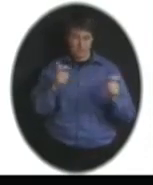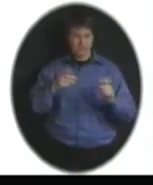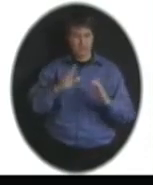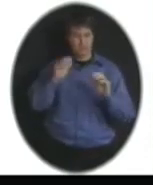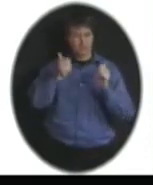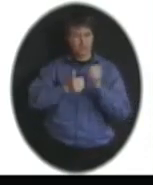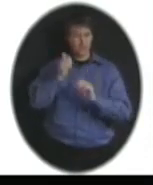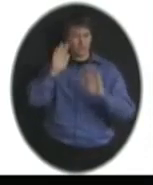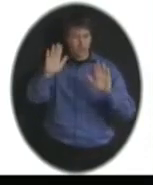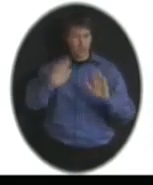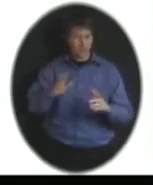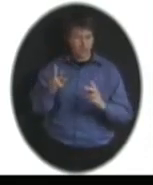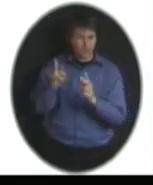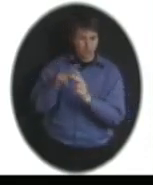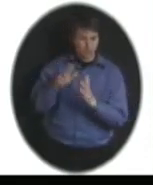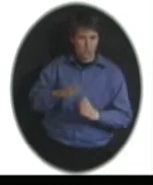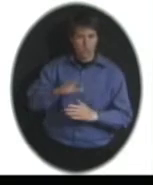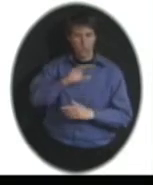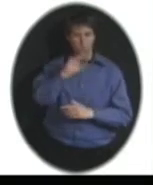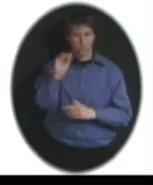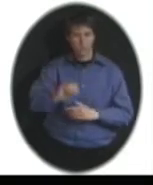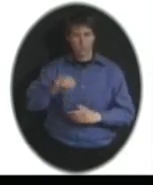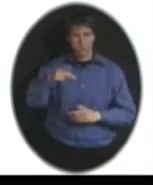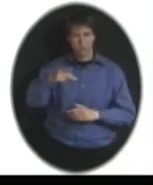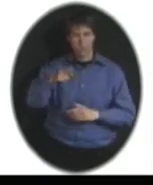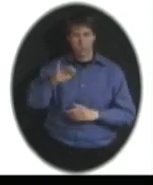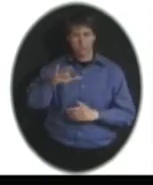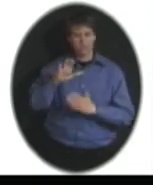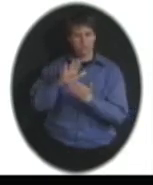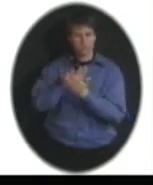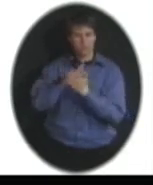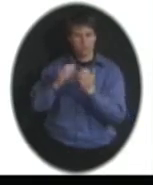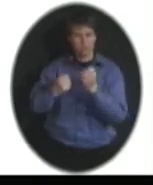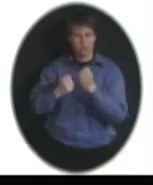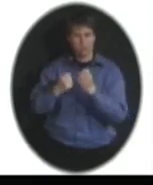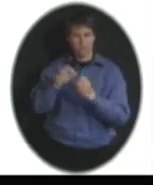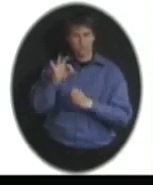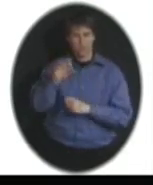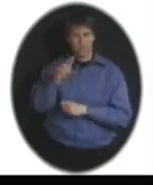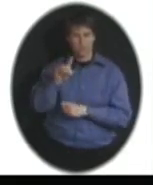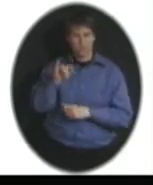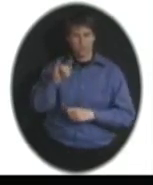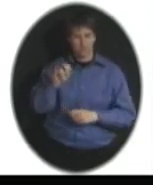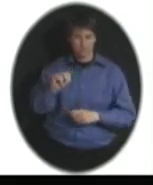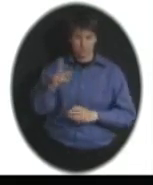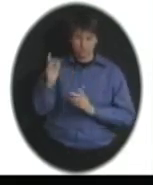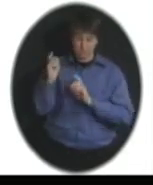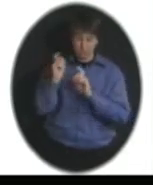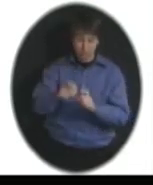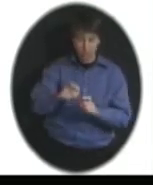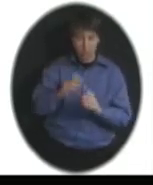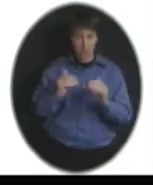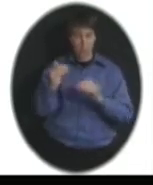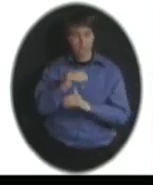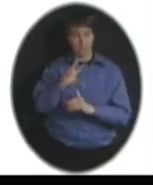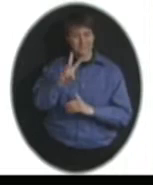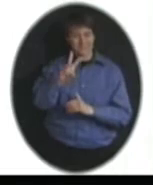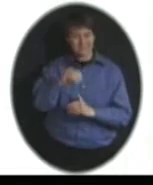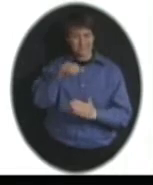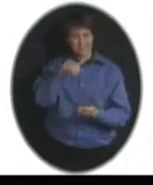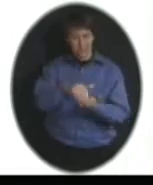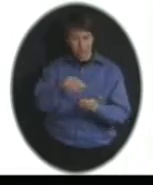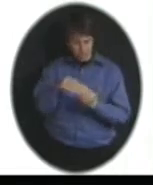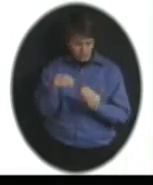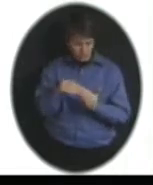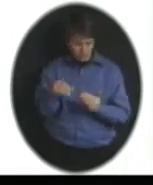most wonderful partner was the Olathe Public Schools Foundation. They gave not only over $60,000 for us to be